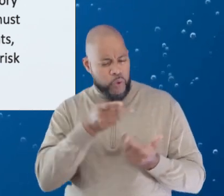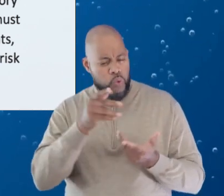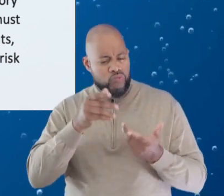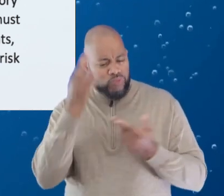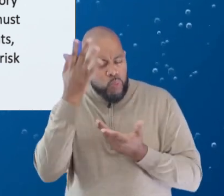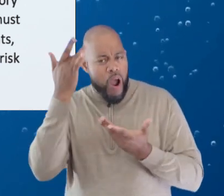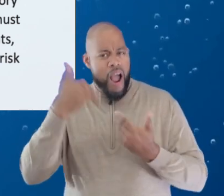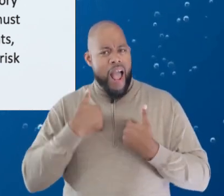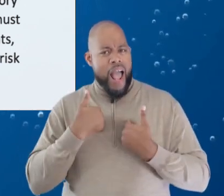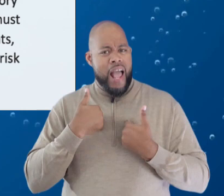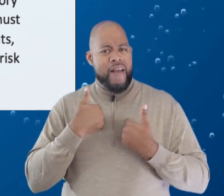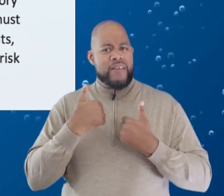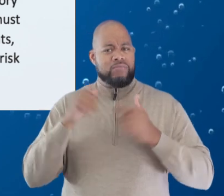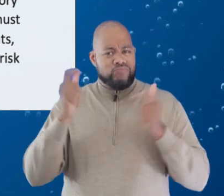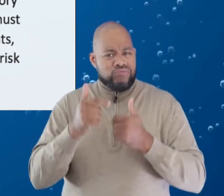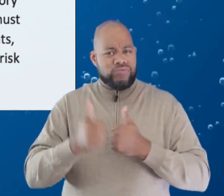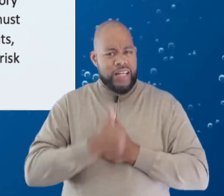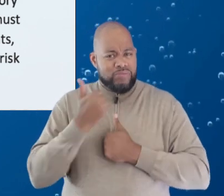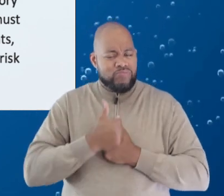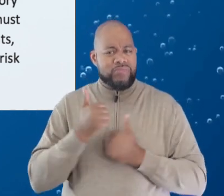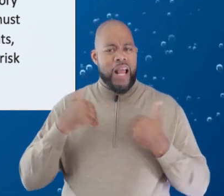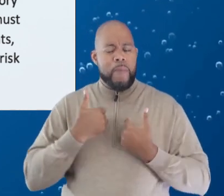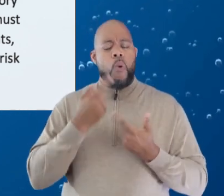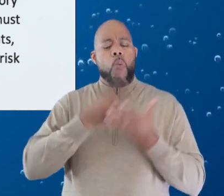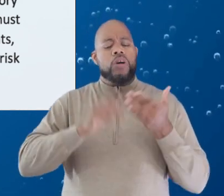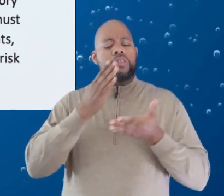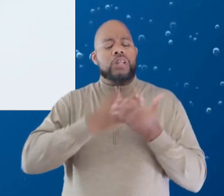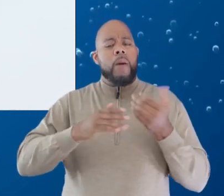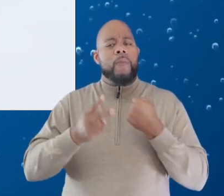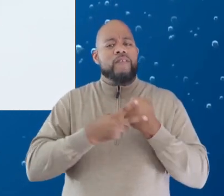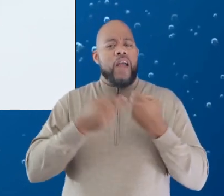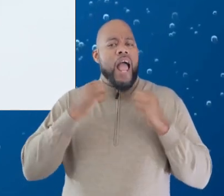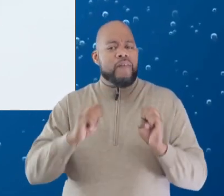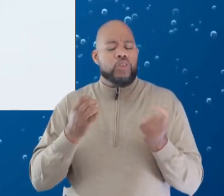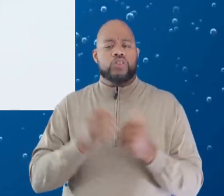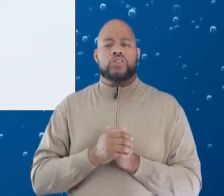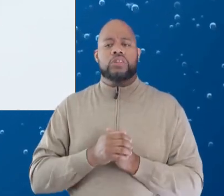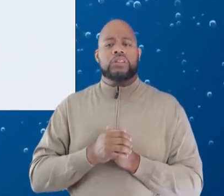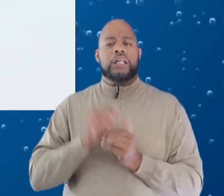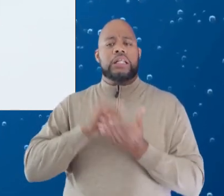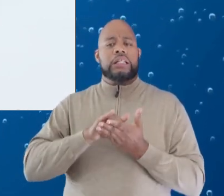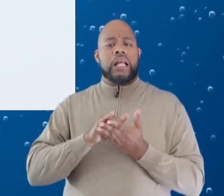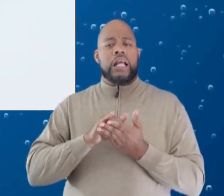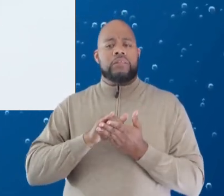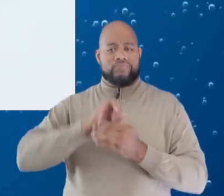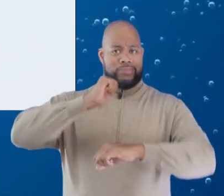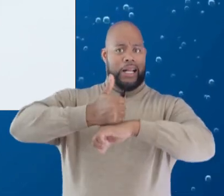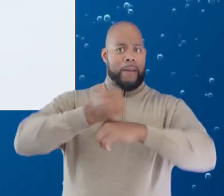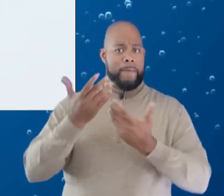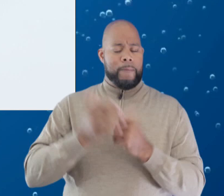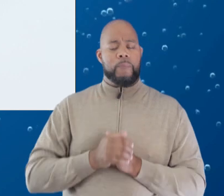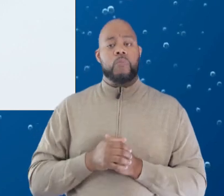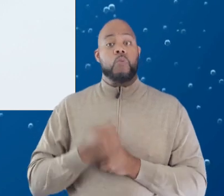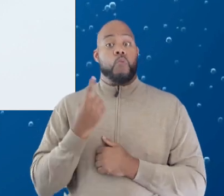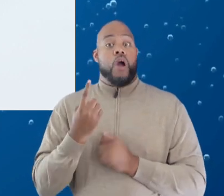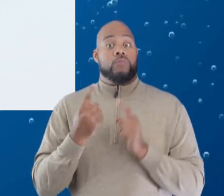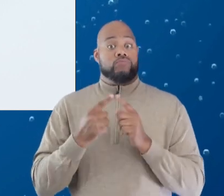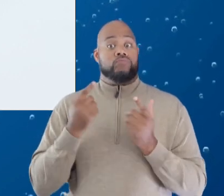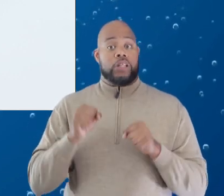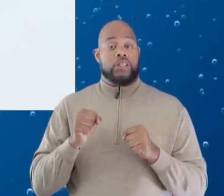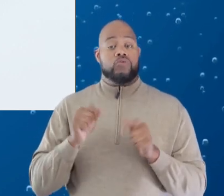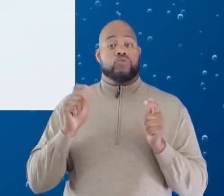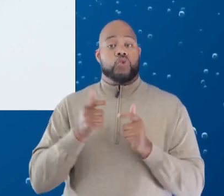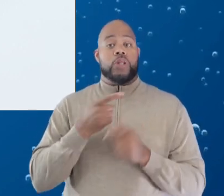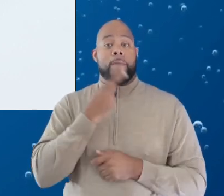causes of why we have endangered species, what are some conservation efforts that have been put in place? One